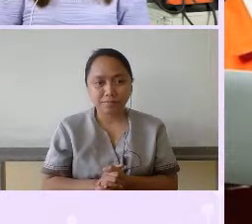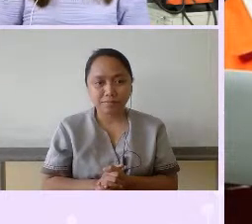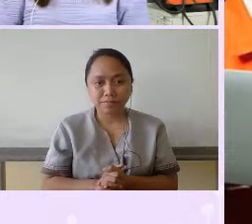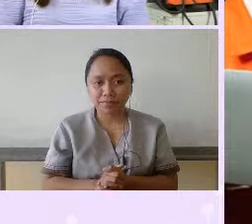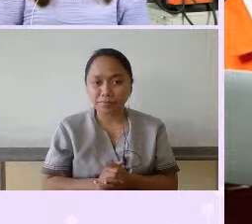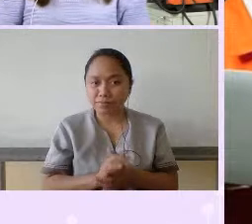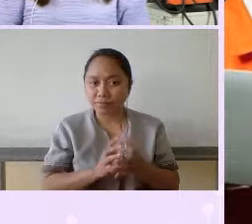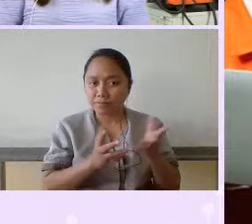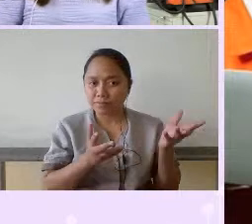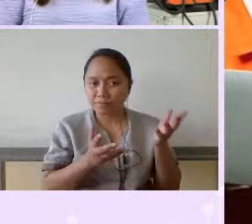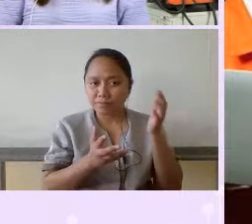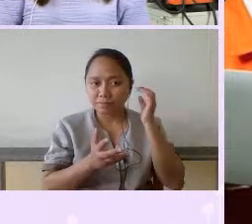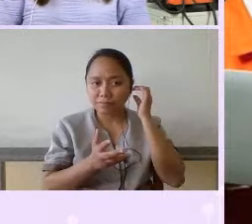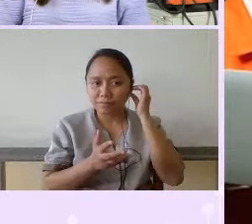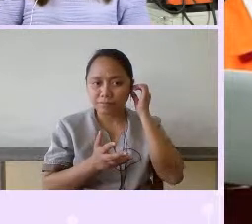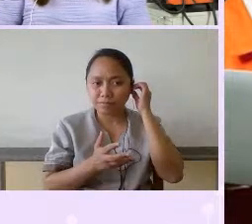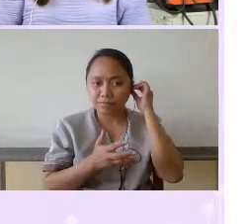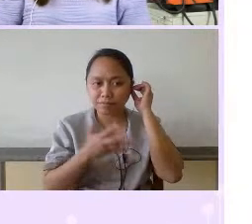please. Next slide,